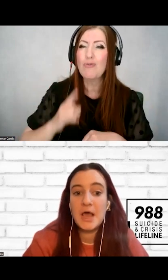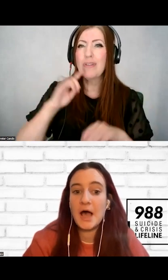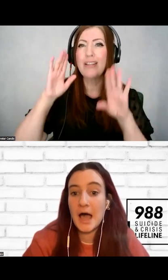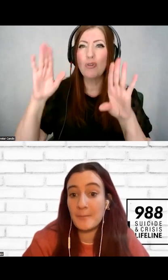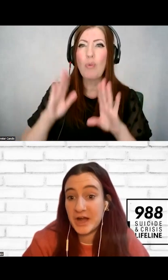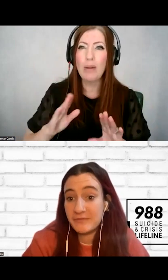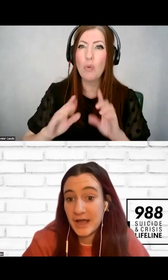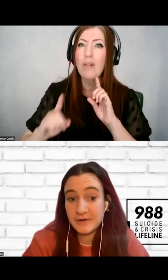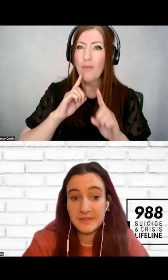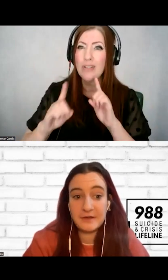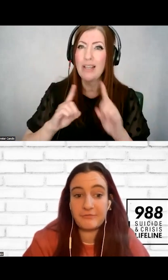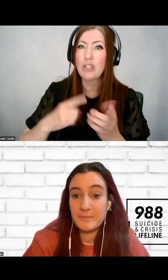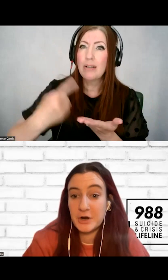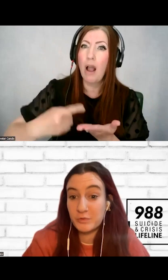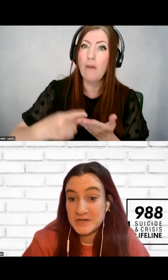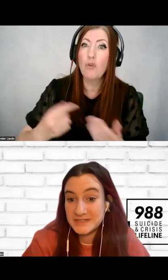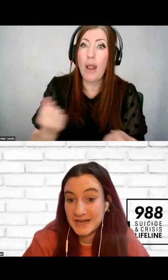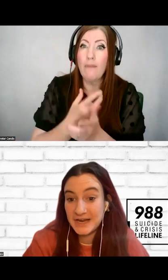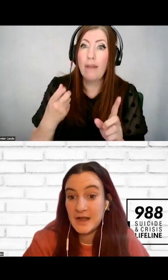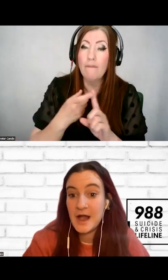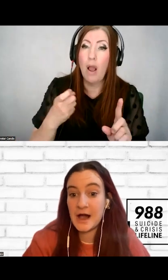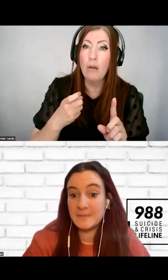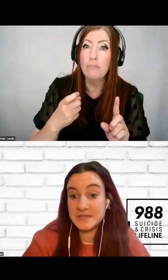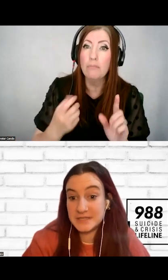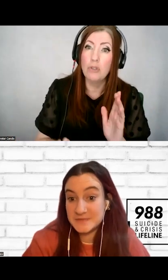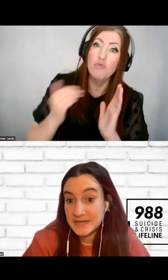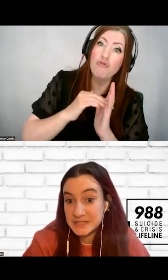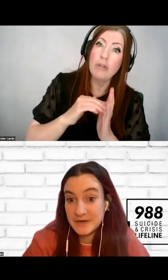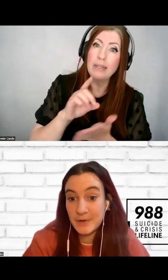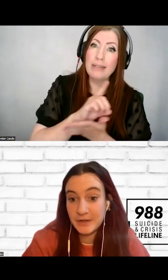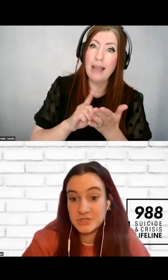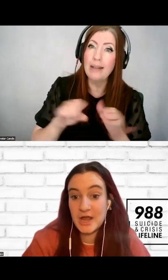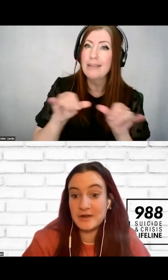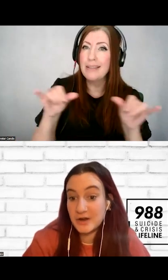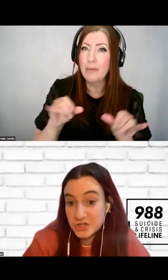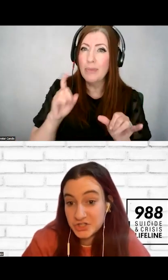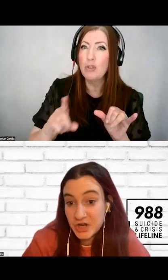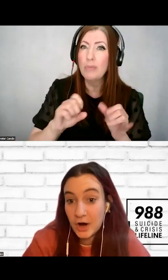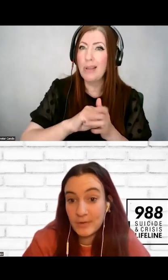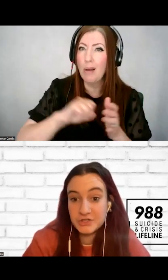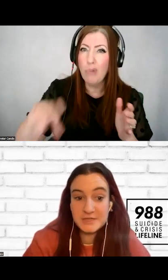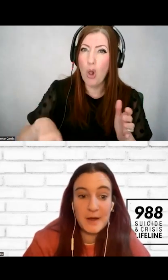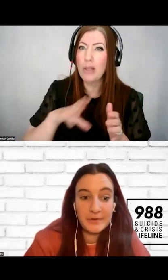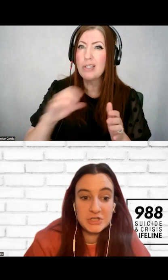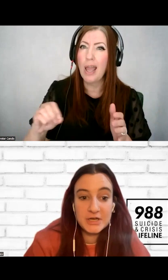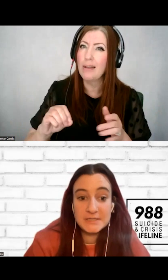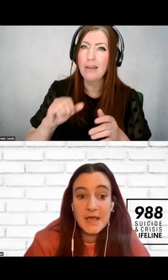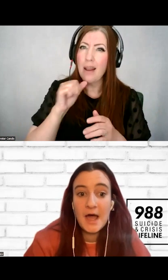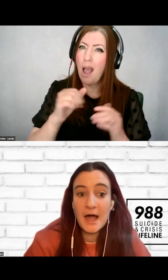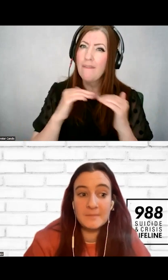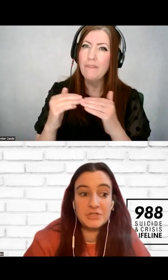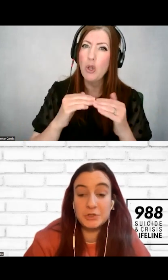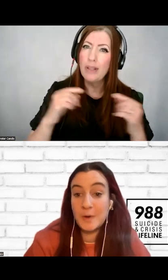conversation. We covered everything from, redesigning systems that need to be abolished and unjustly harm marginalized